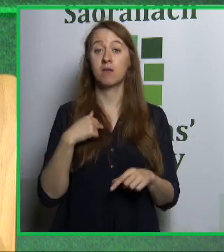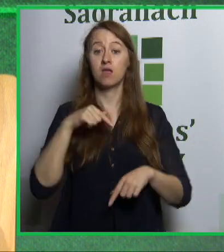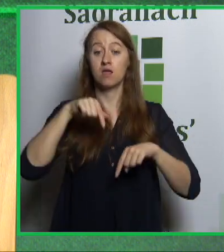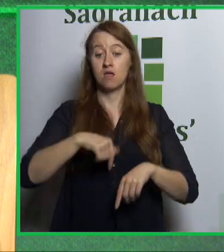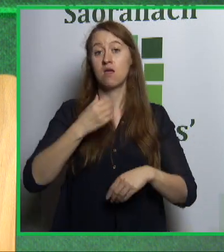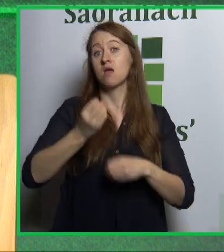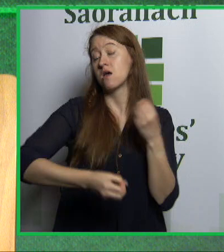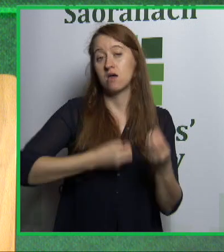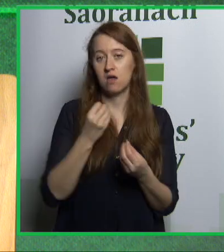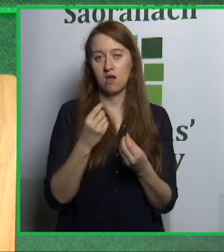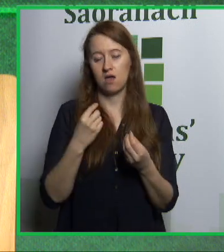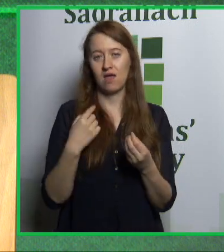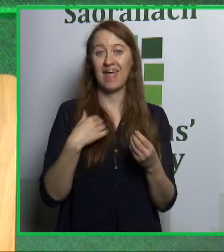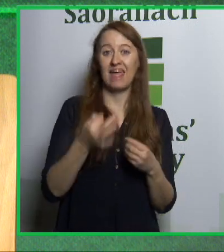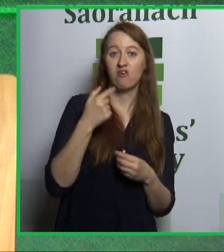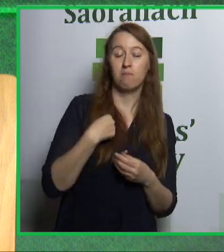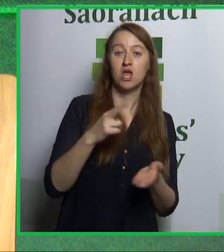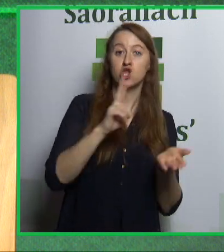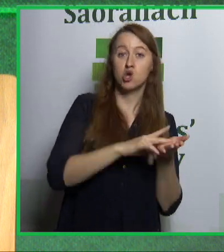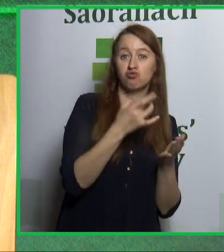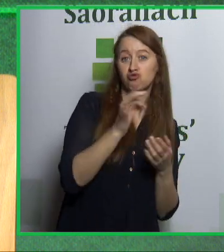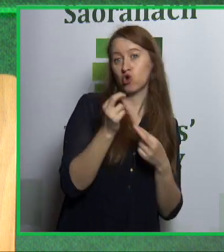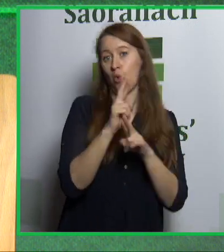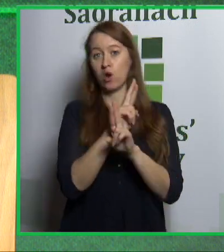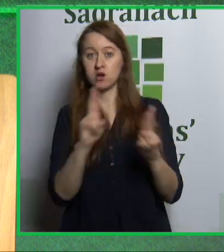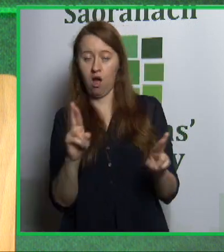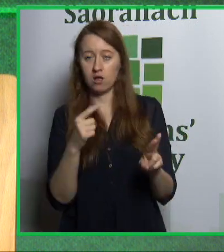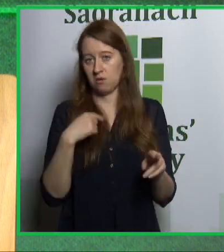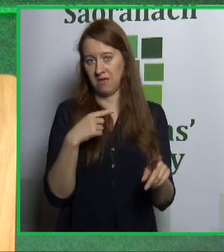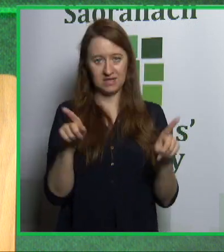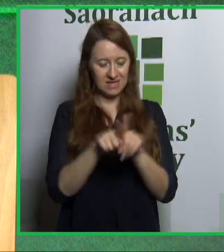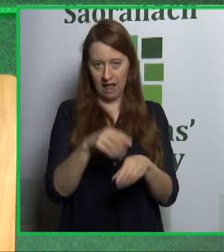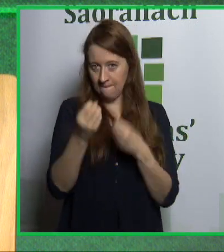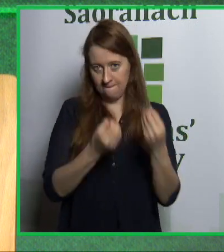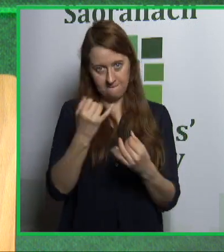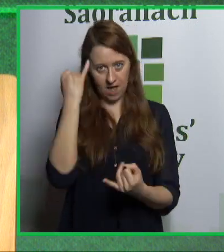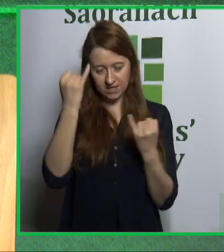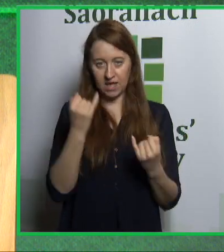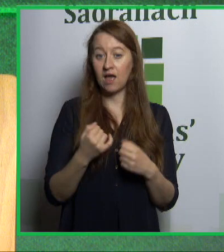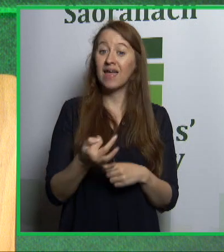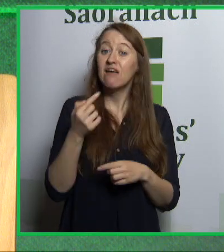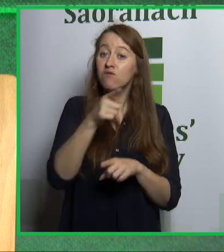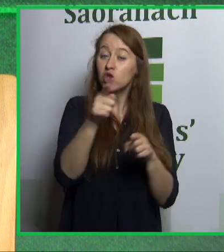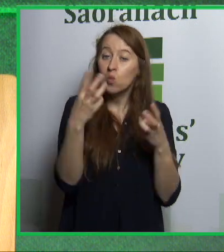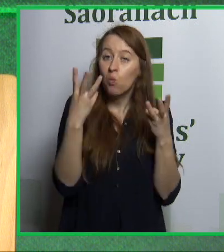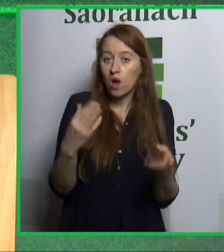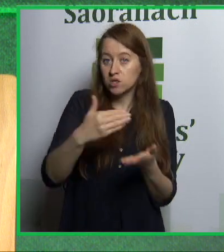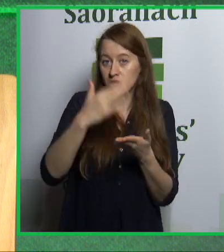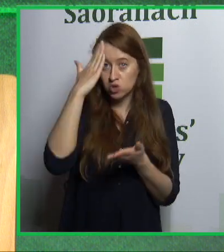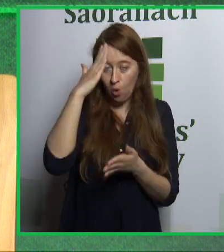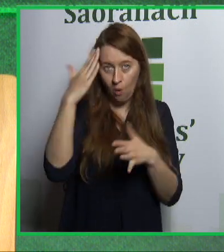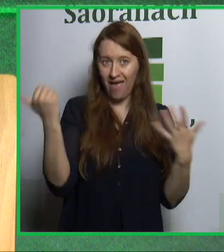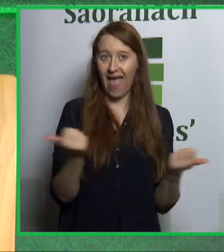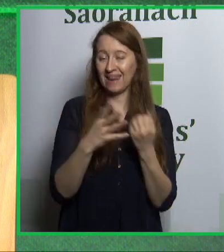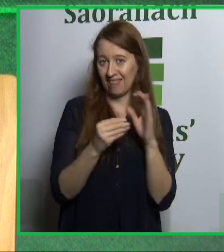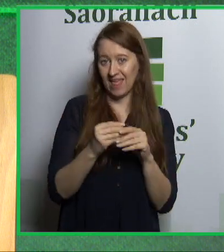using drugs or not using drugs. So if I could leave you with any message, it's to meet people where they are and hear what they have to say, because, you know,